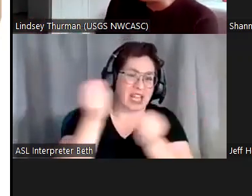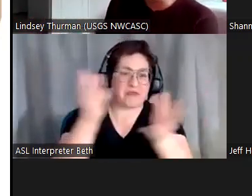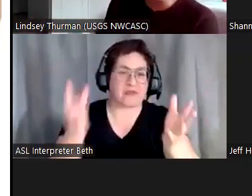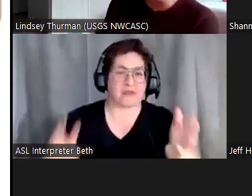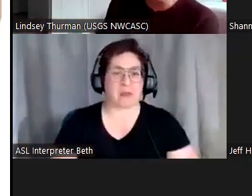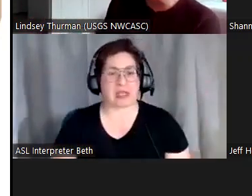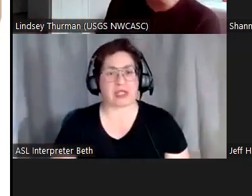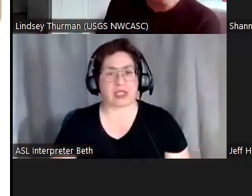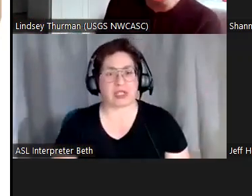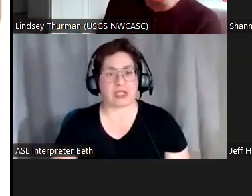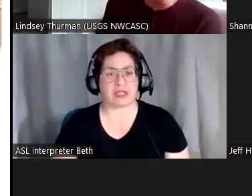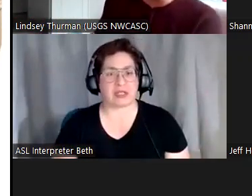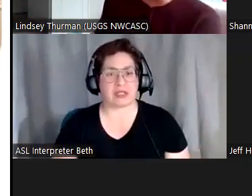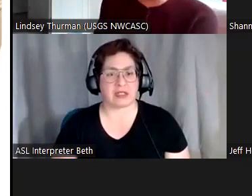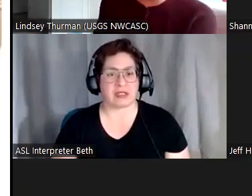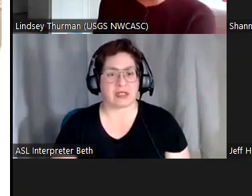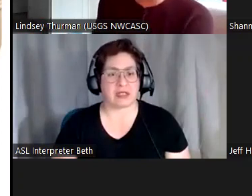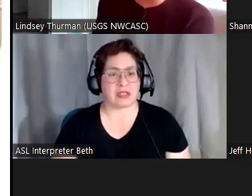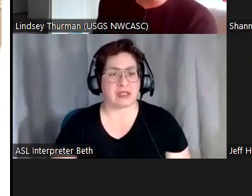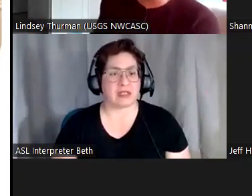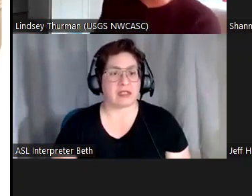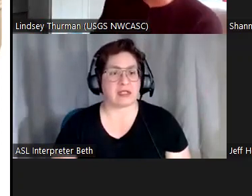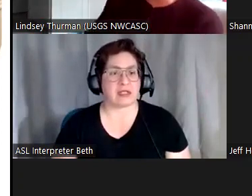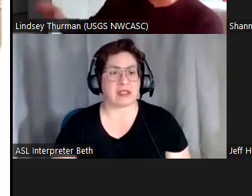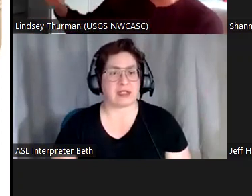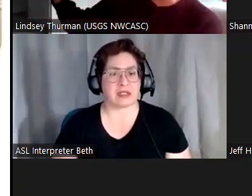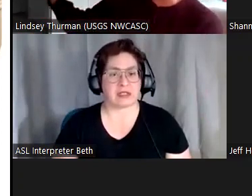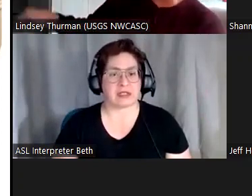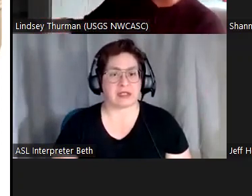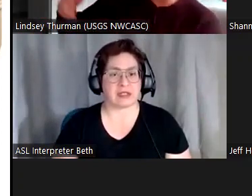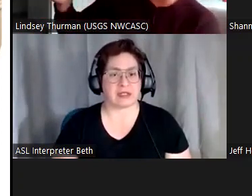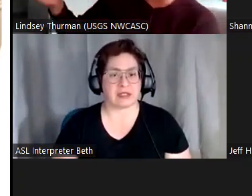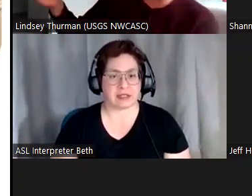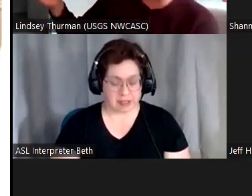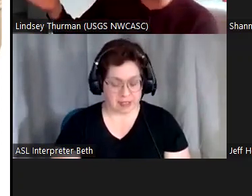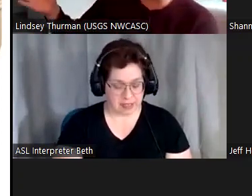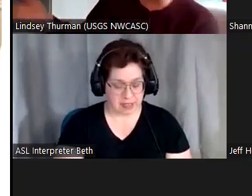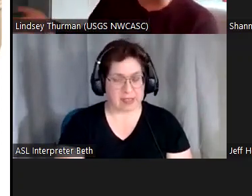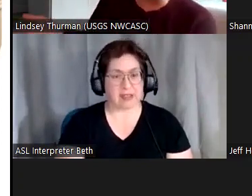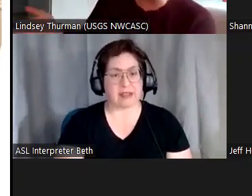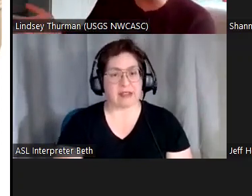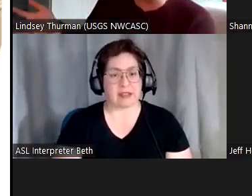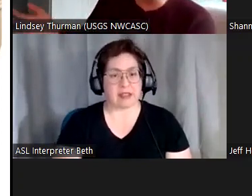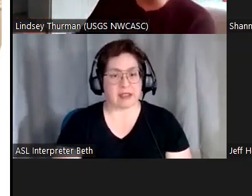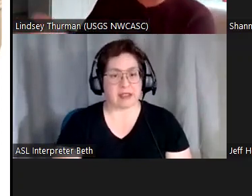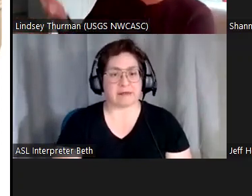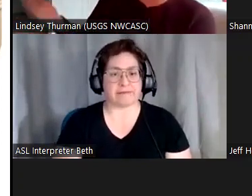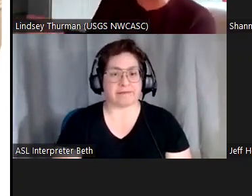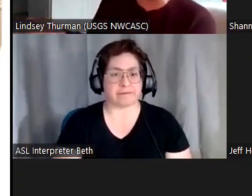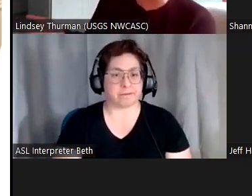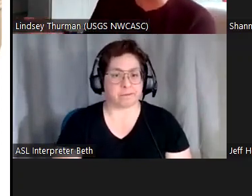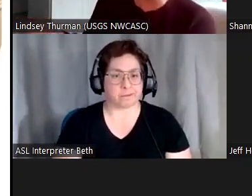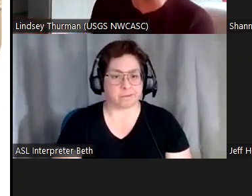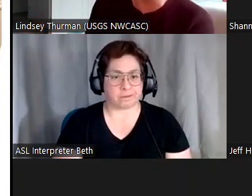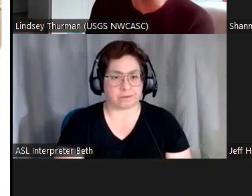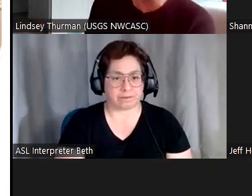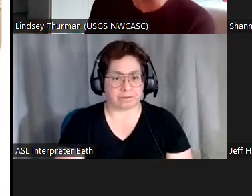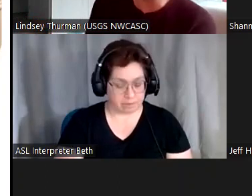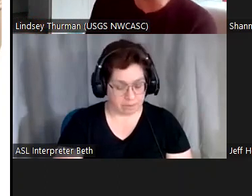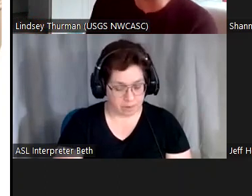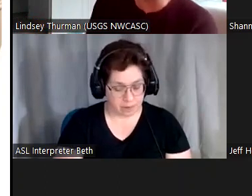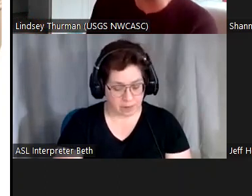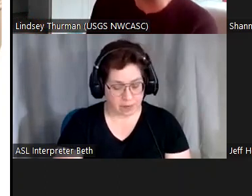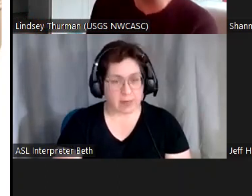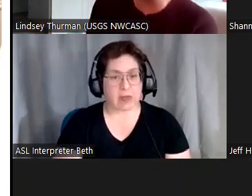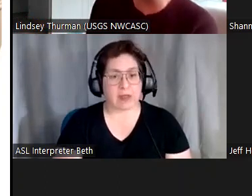attribute. And what results is this wheel of fortune, or misfortune, some call,